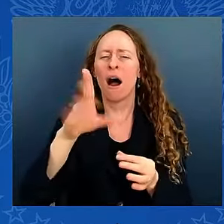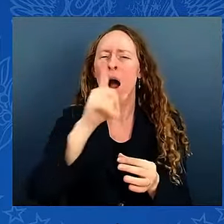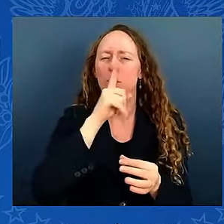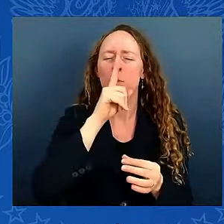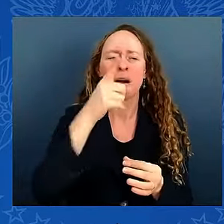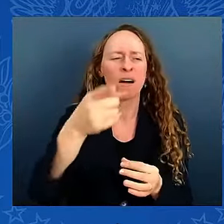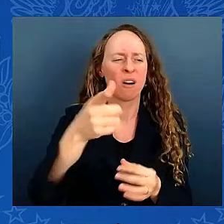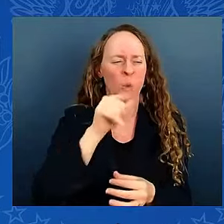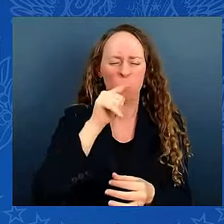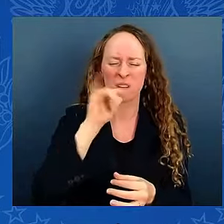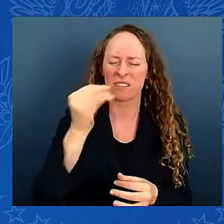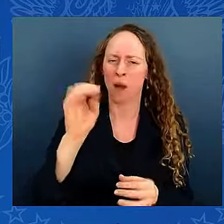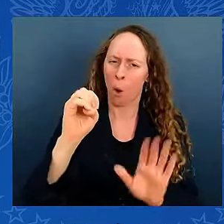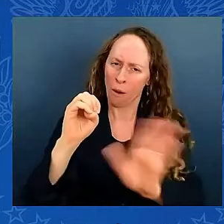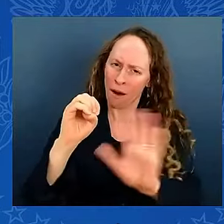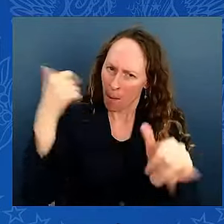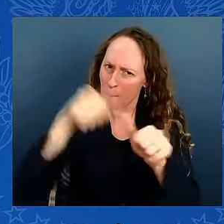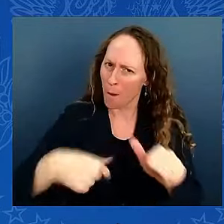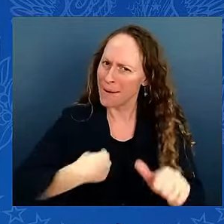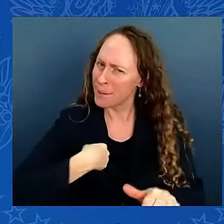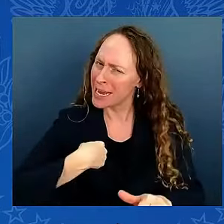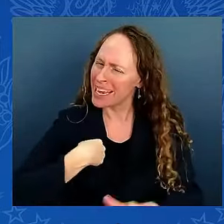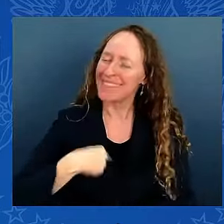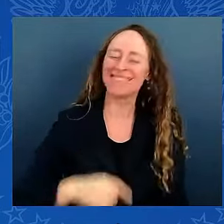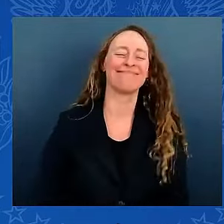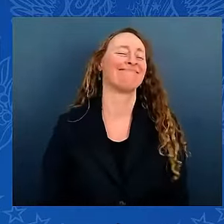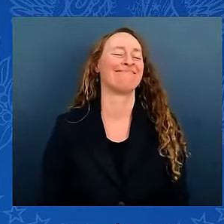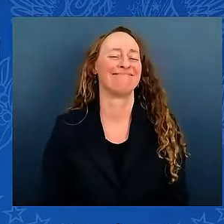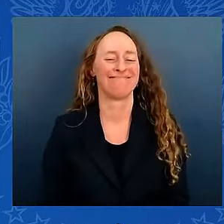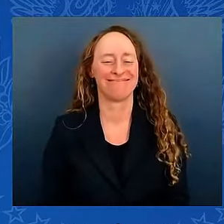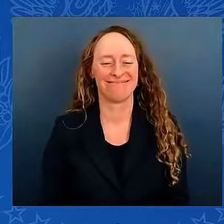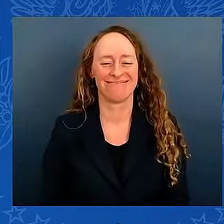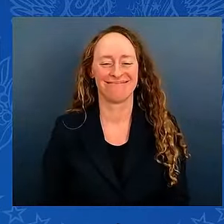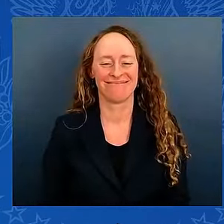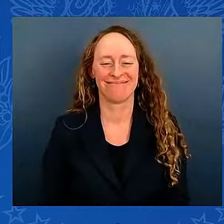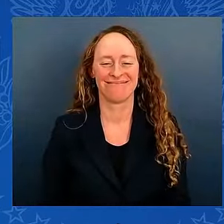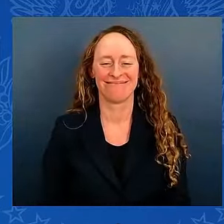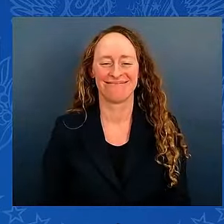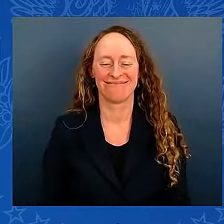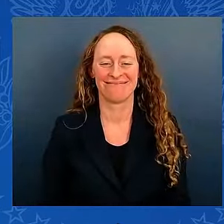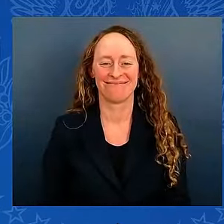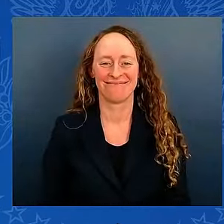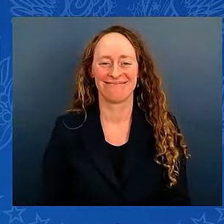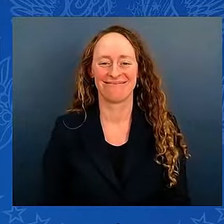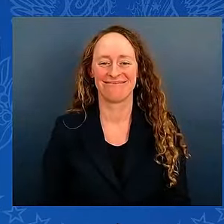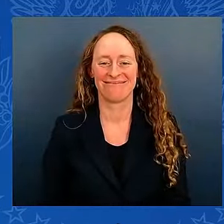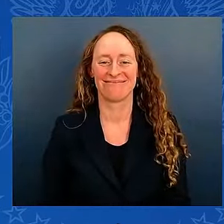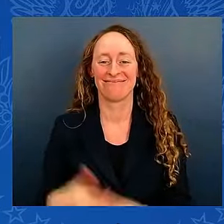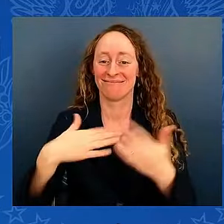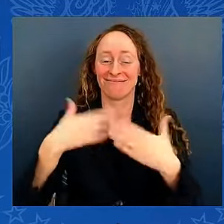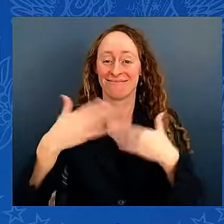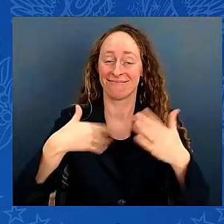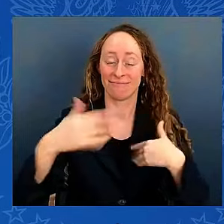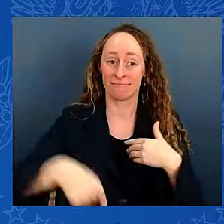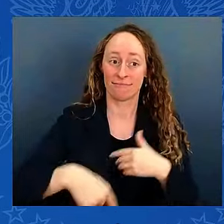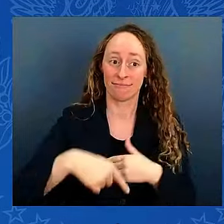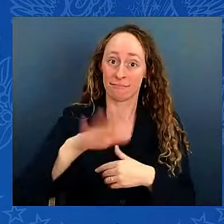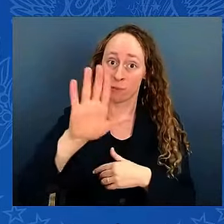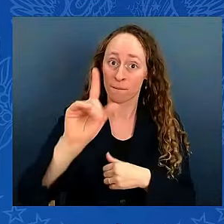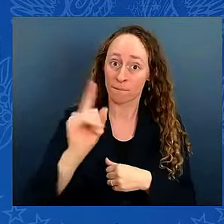Well, this was your first time at the Games, or the peak of a distinguished career, your legacy is one of